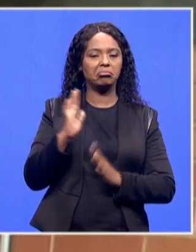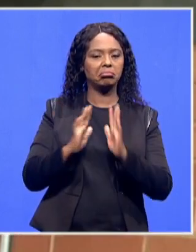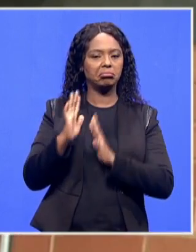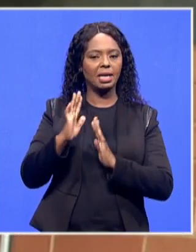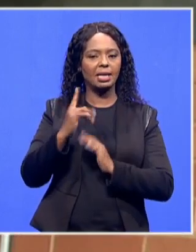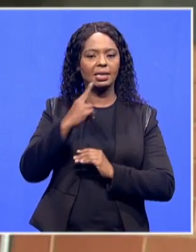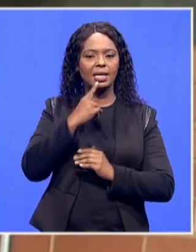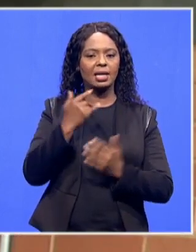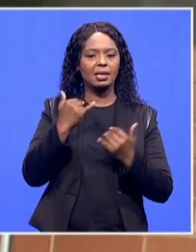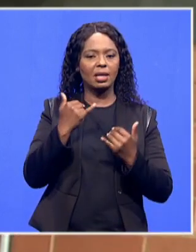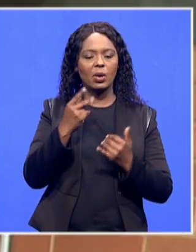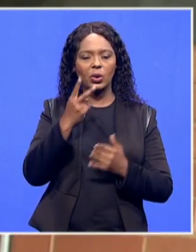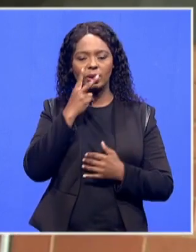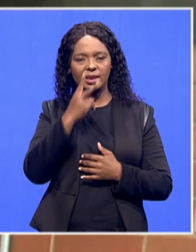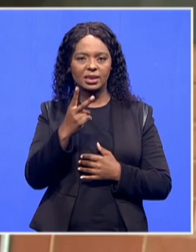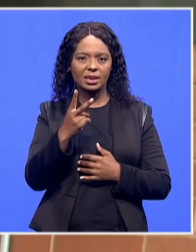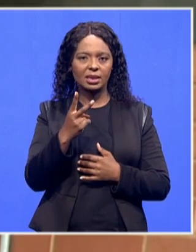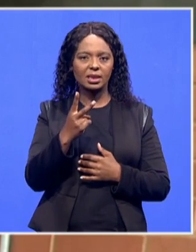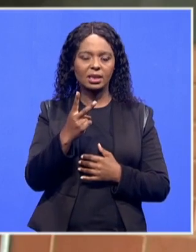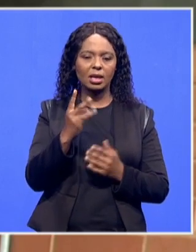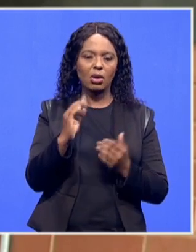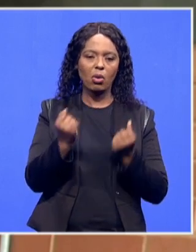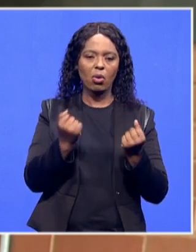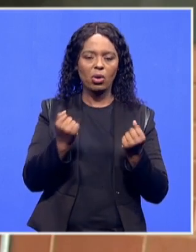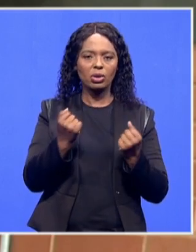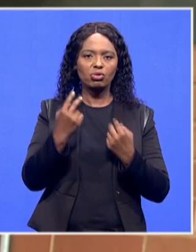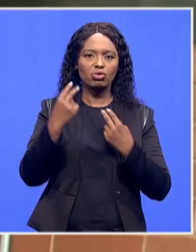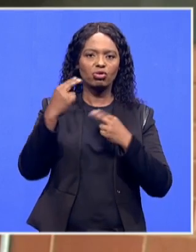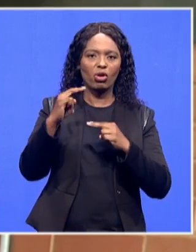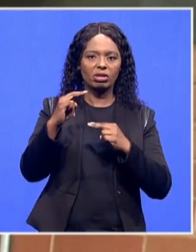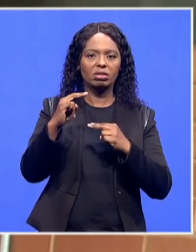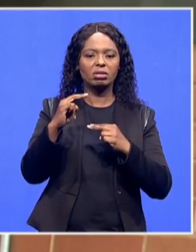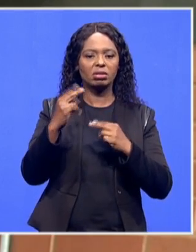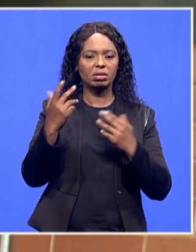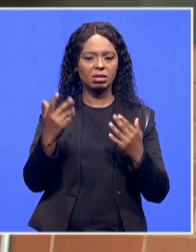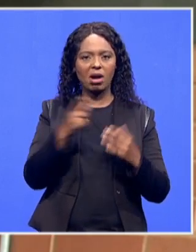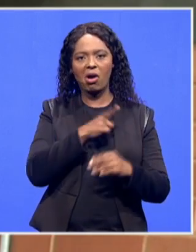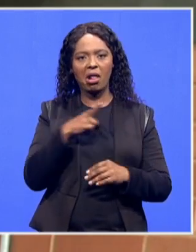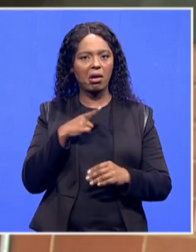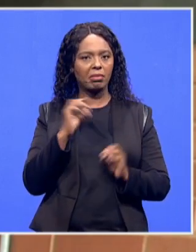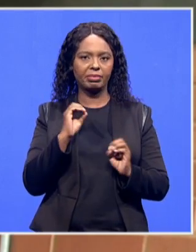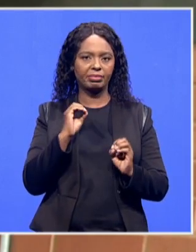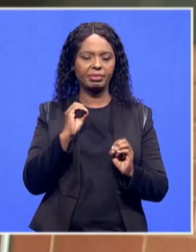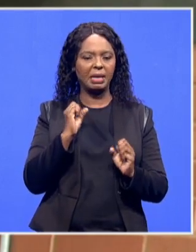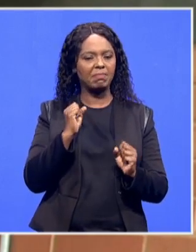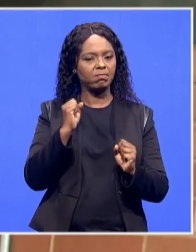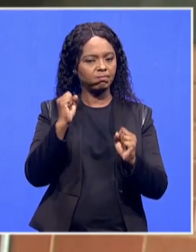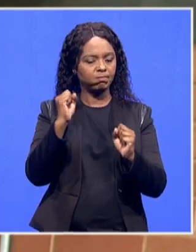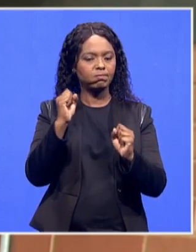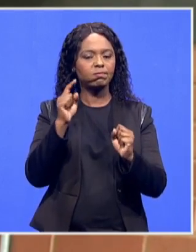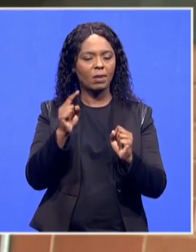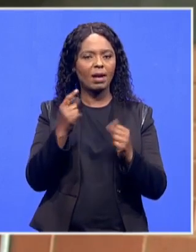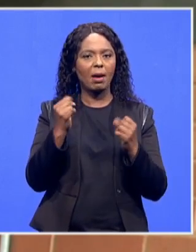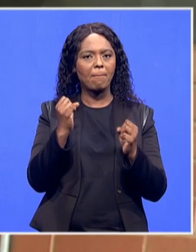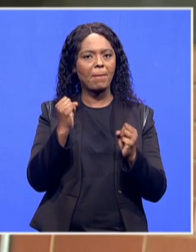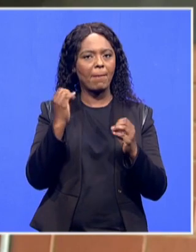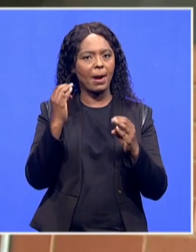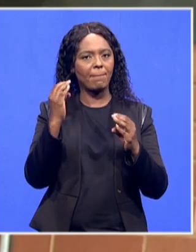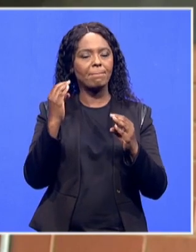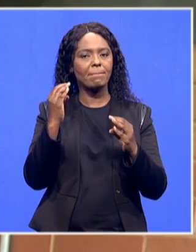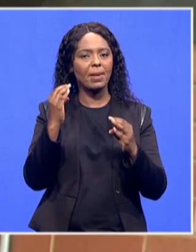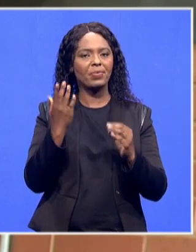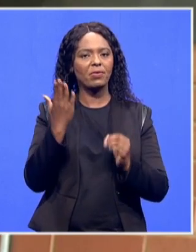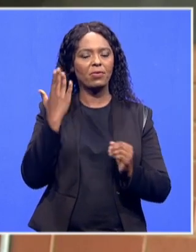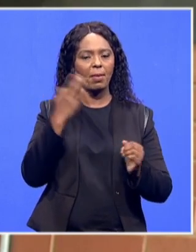and today we did see so. Court, very short briefing held there where we saw the former President Jacob Zuma